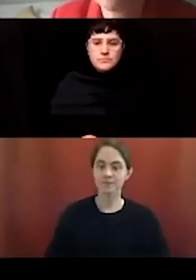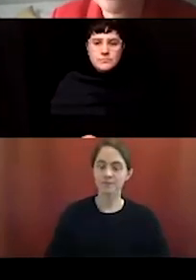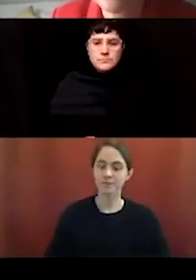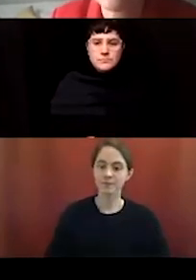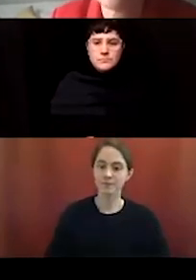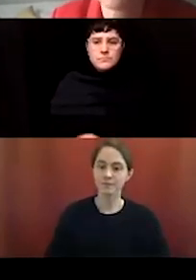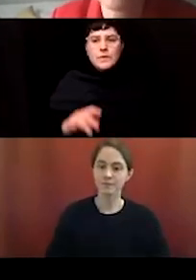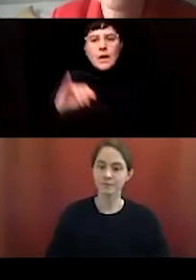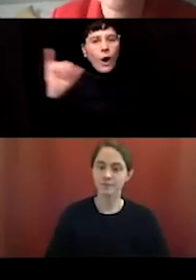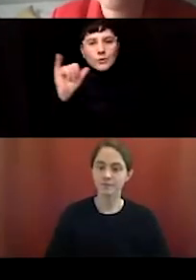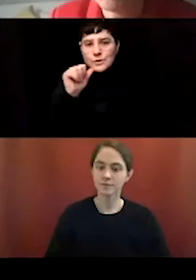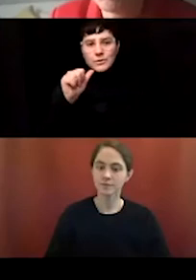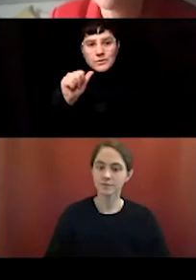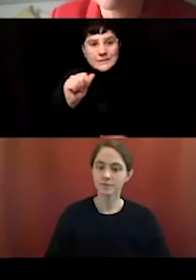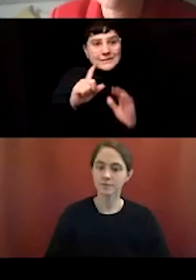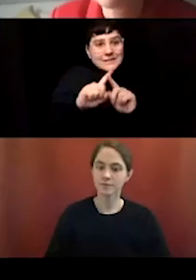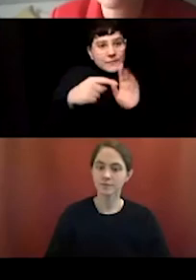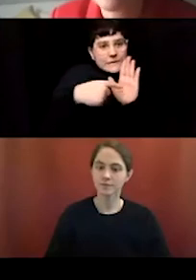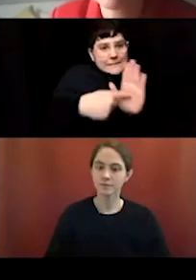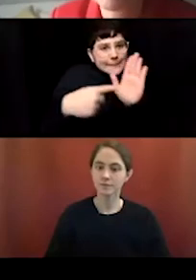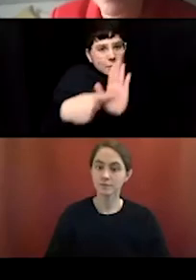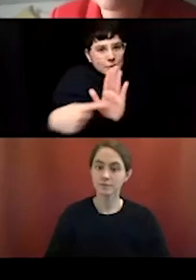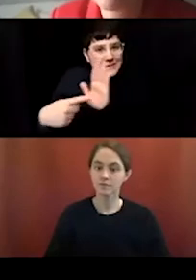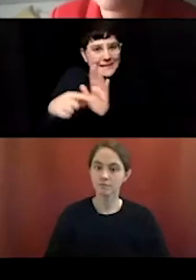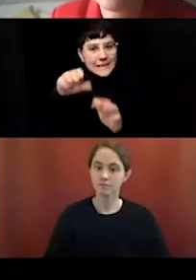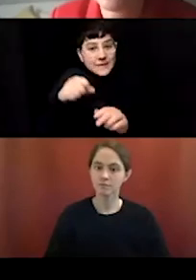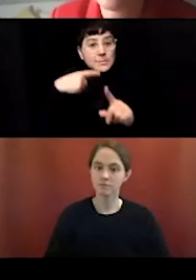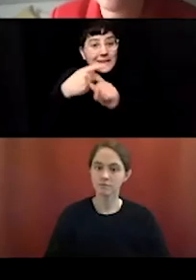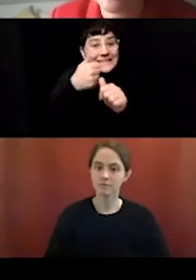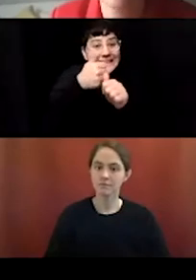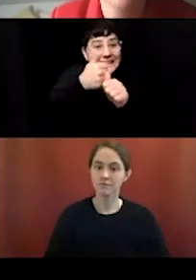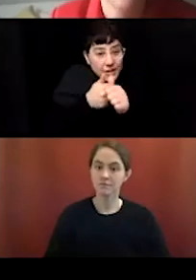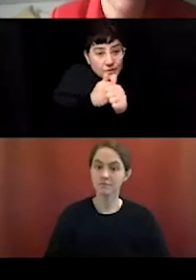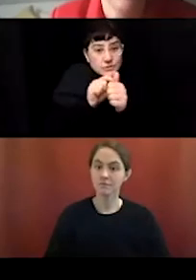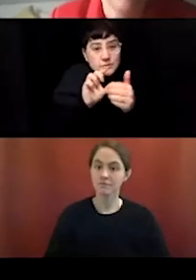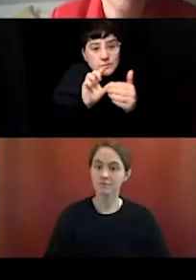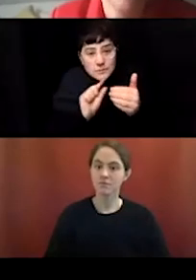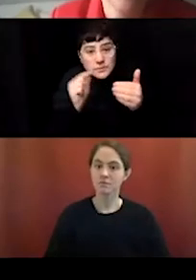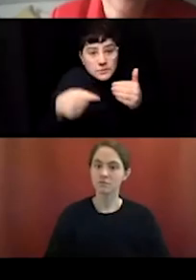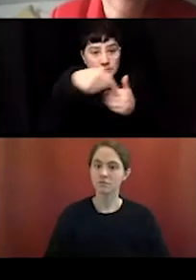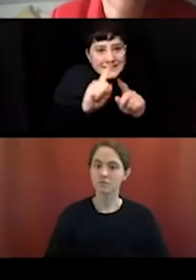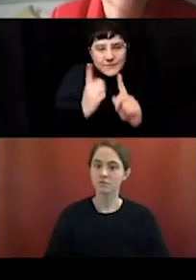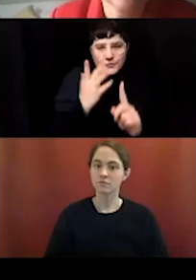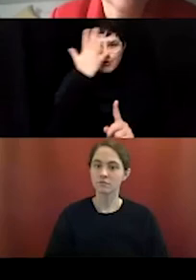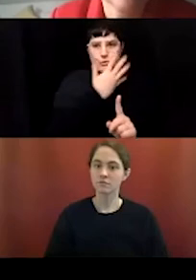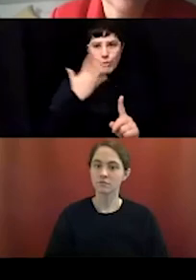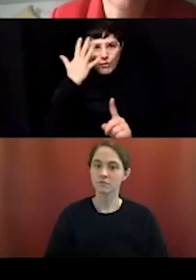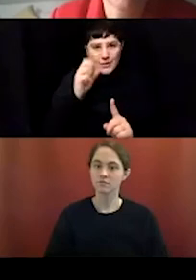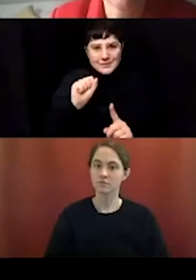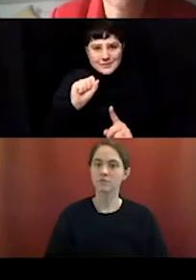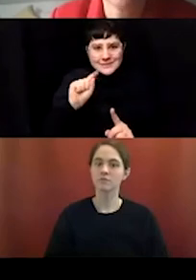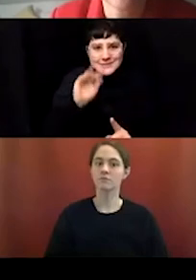but completely different look. Every side surprises you again and again. And